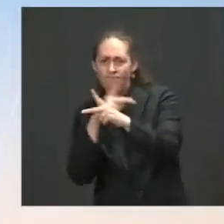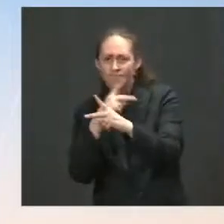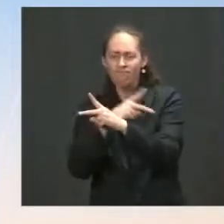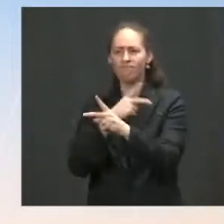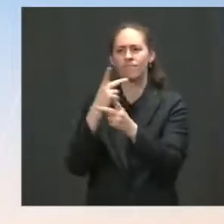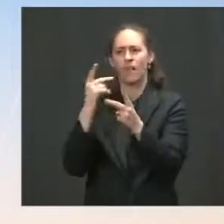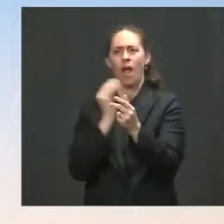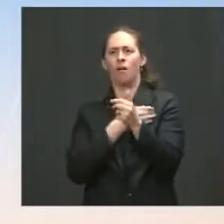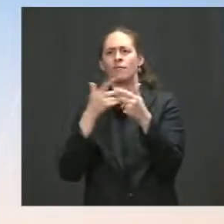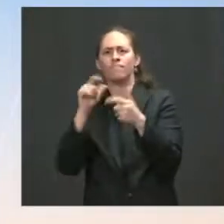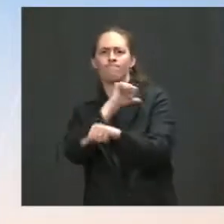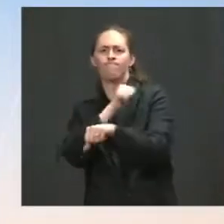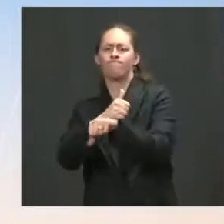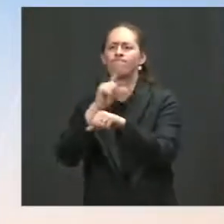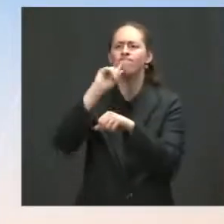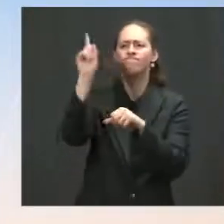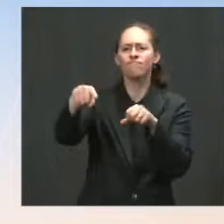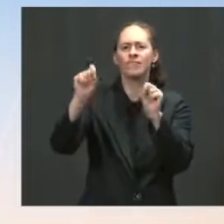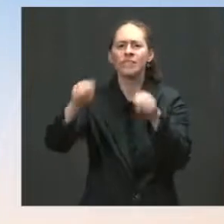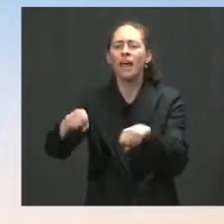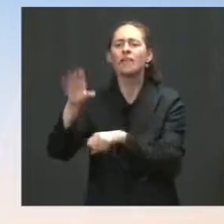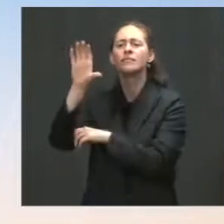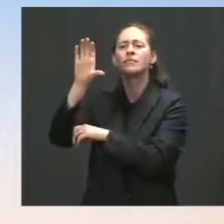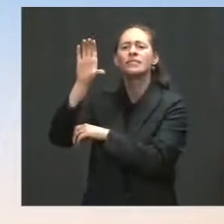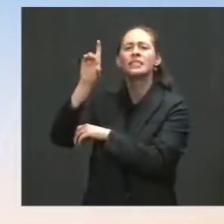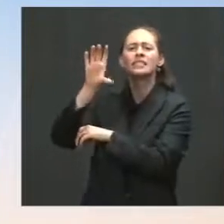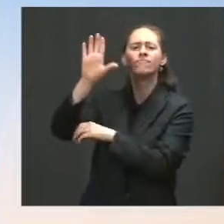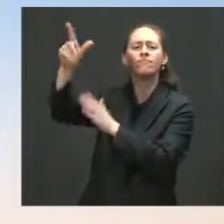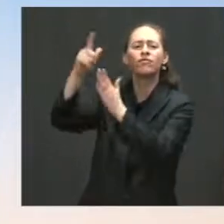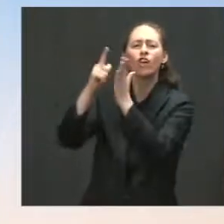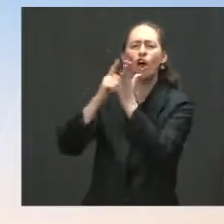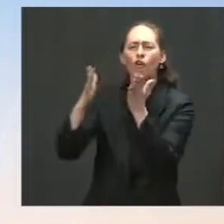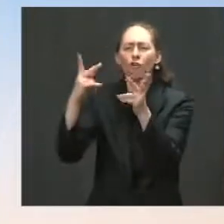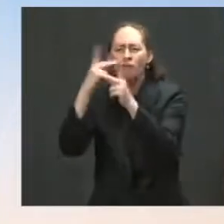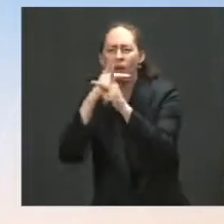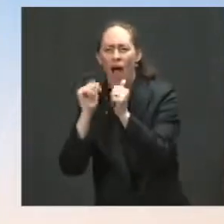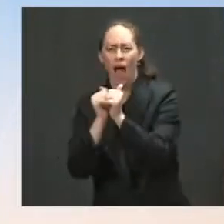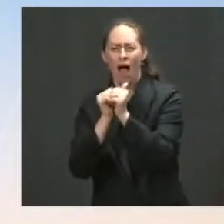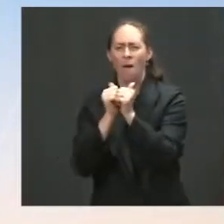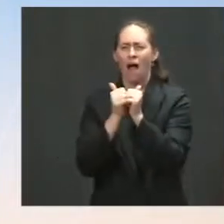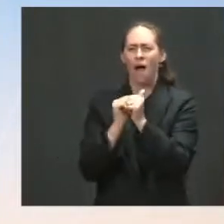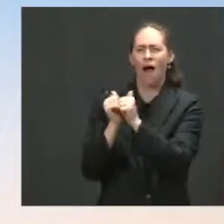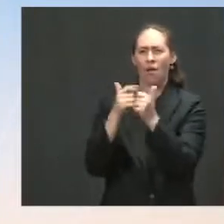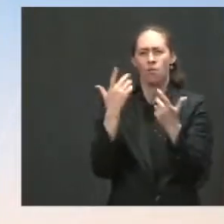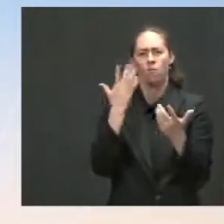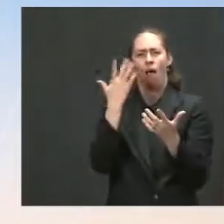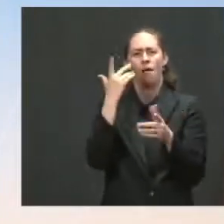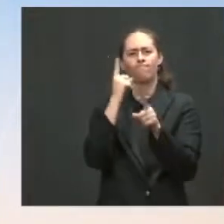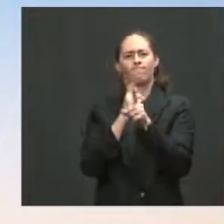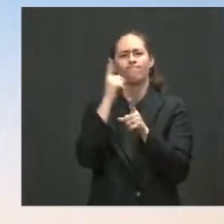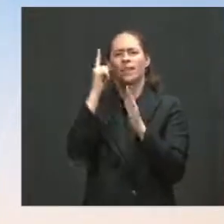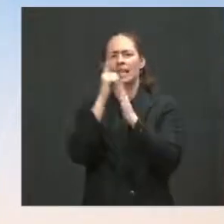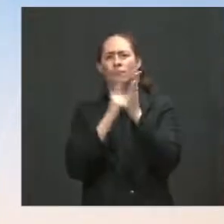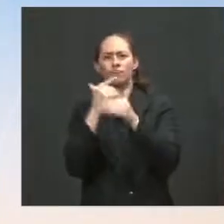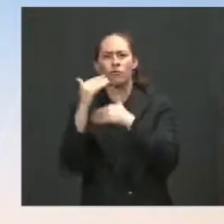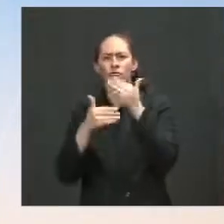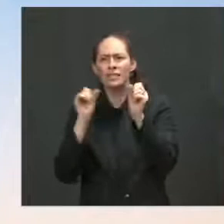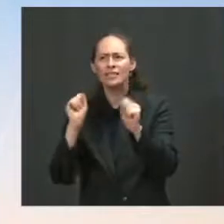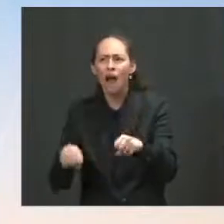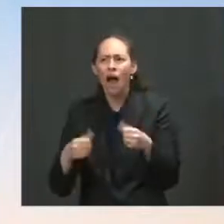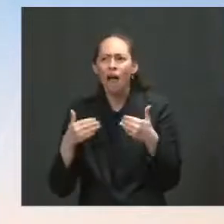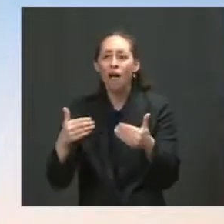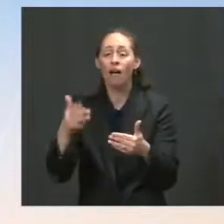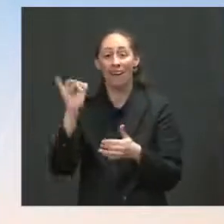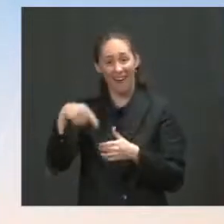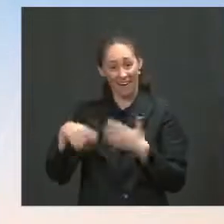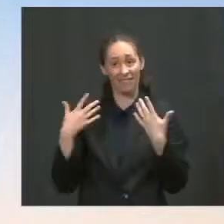what we felt was legally viable. That process was a couple-day process. It wasn't concluded on Monday when Gene Sperling came